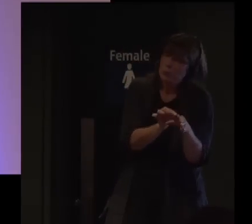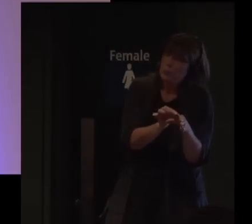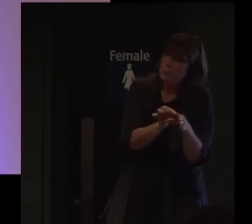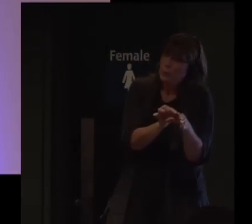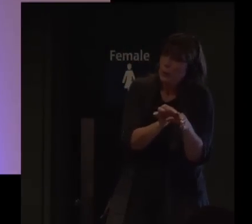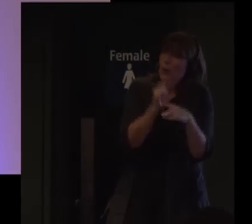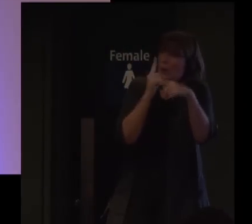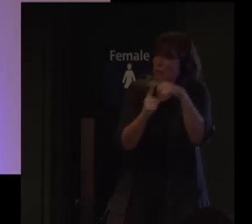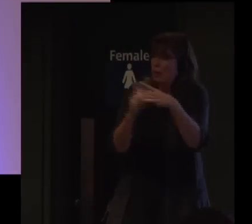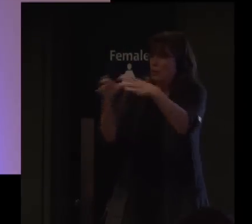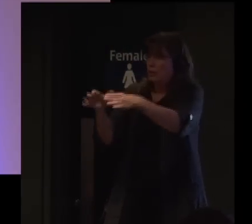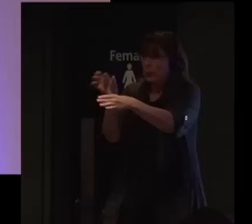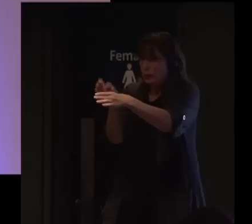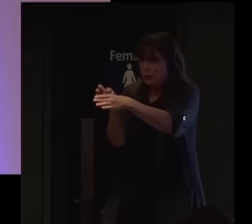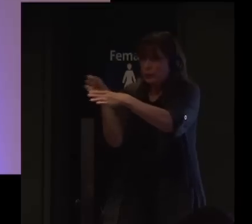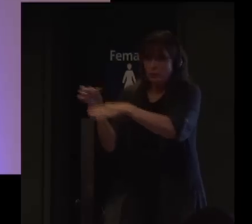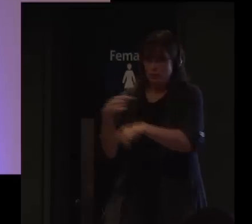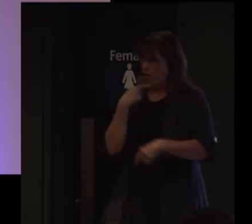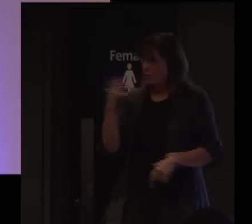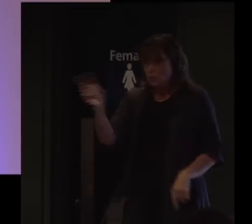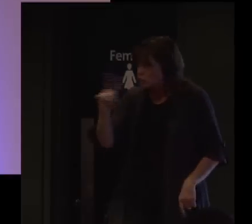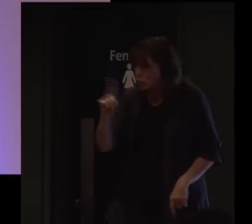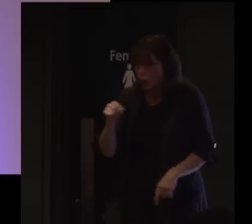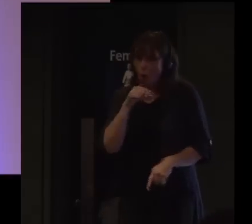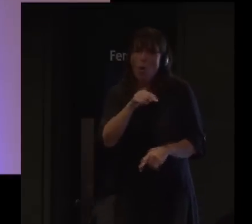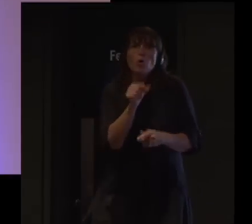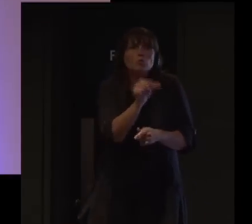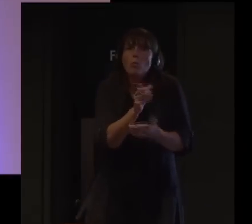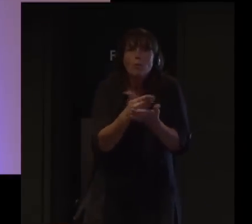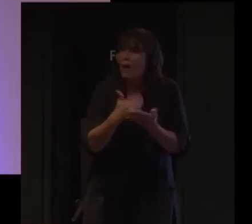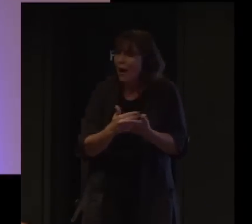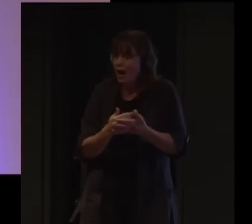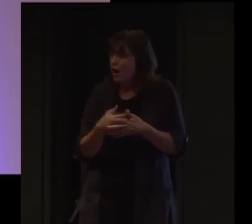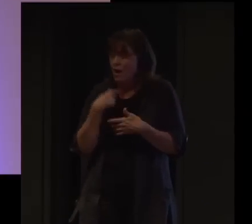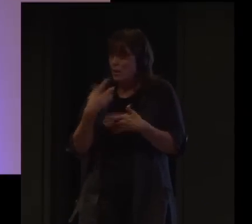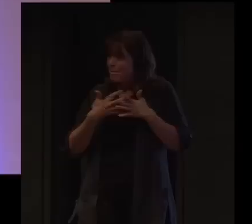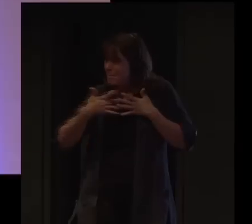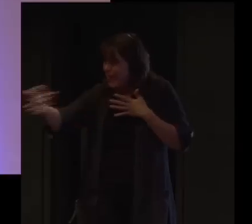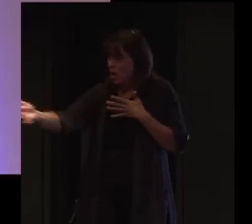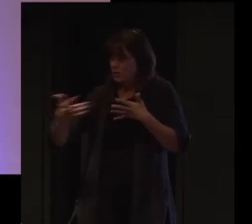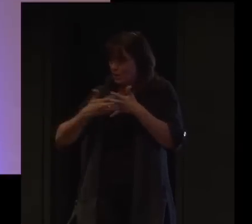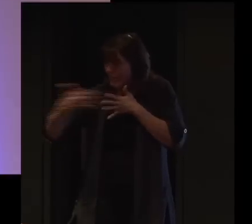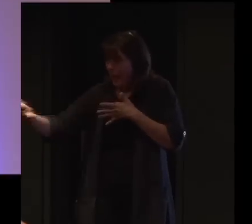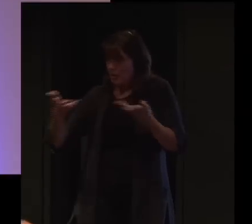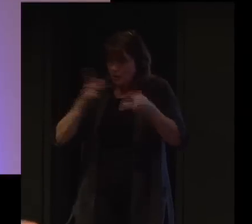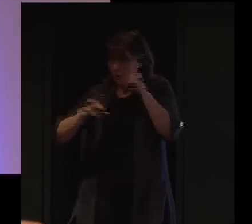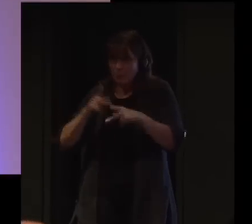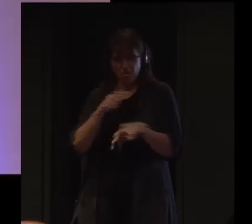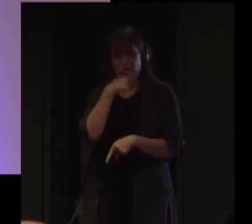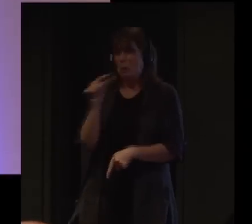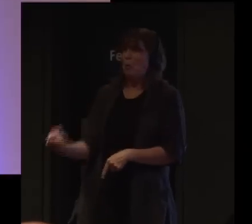population. I say, what? What are you talking about? We speak about millions of people. And for you, it's